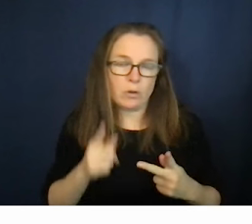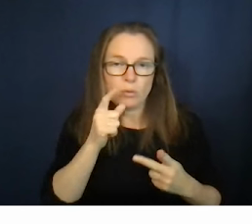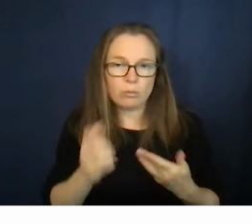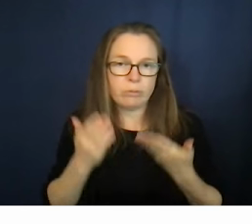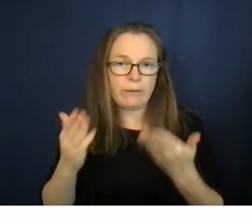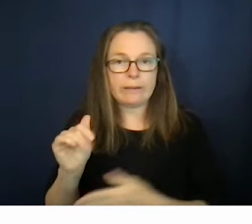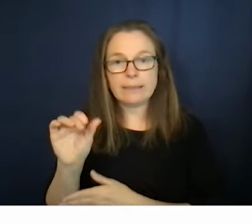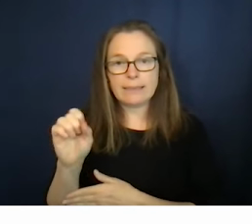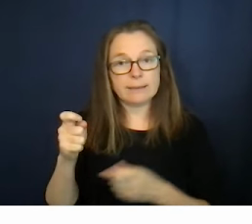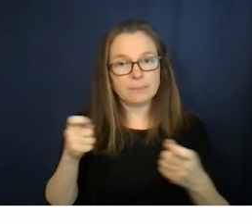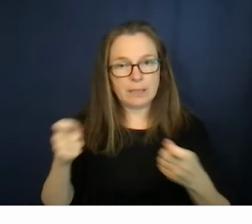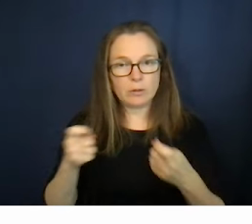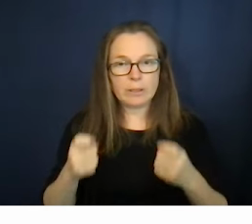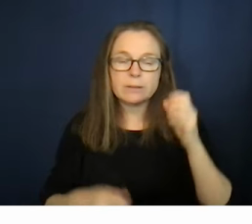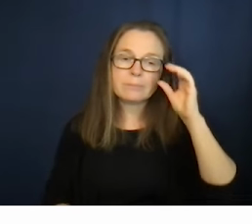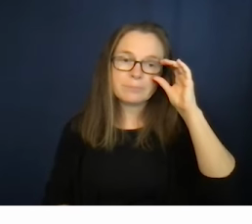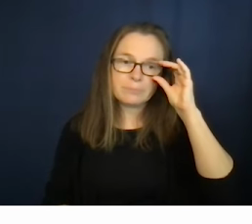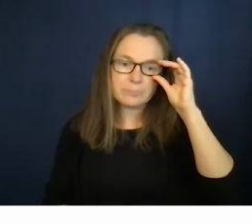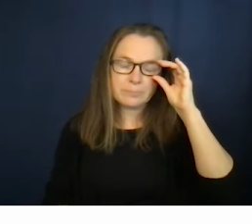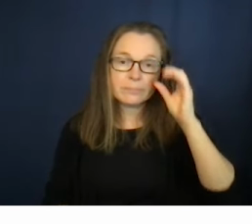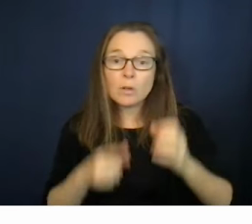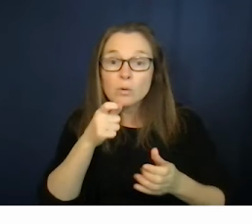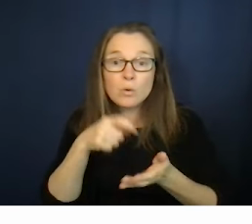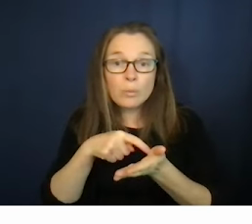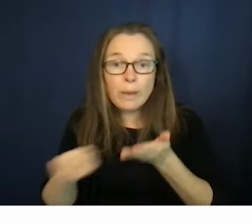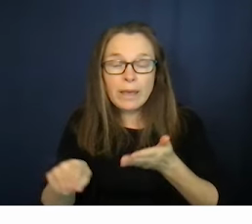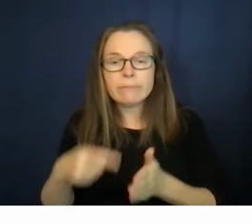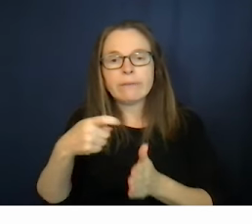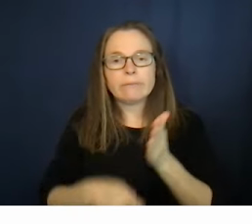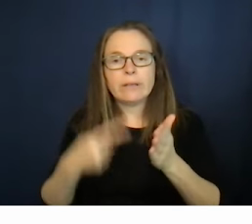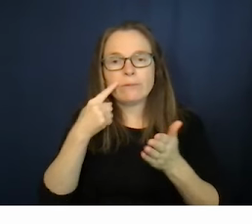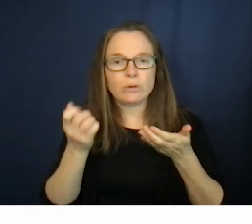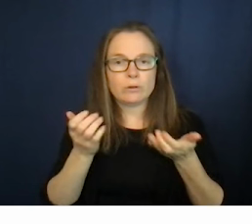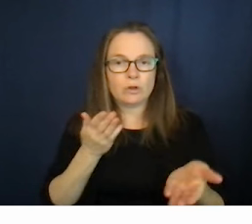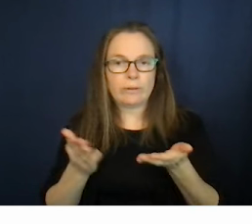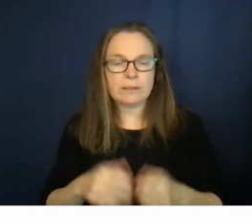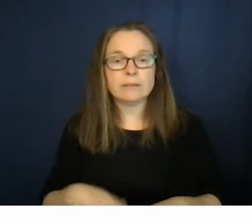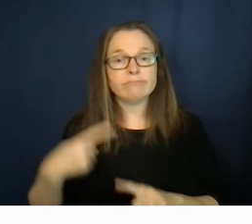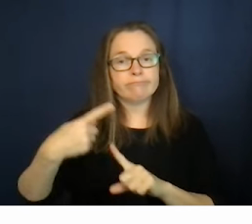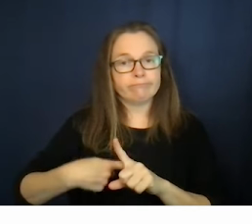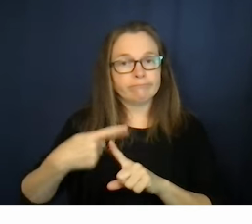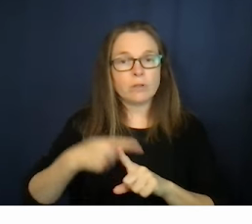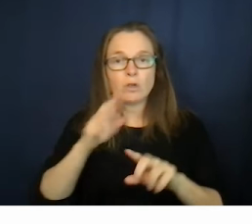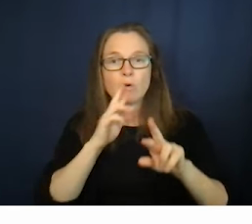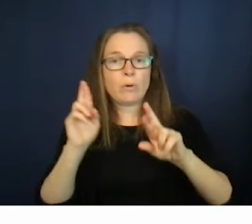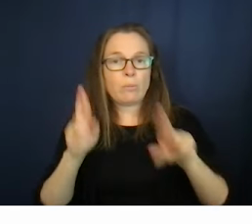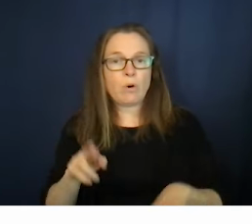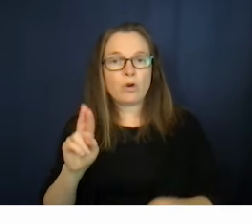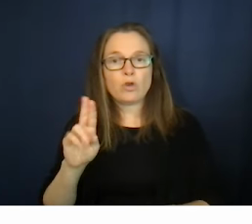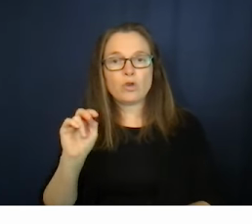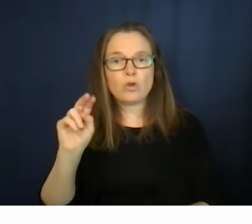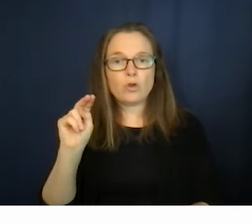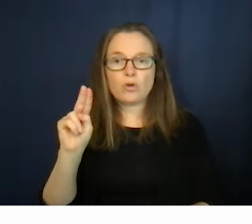management. Case management is paid for by fee for service. Each month you will report units of